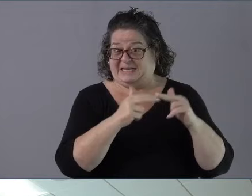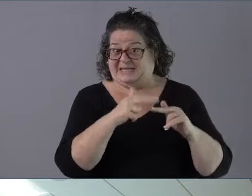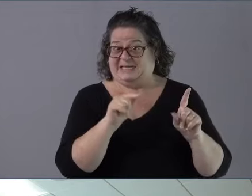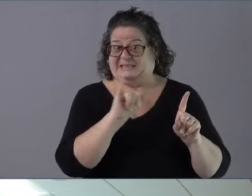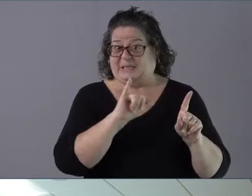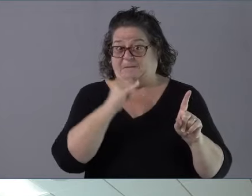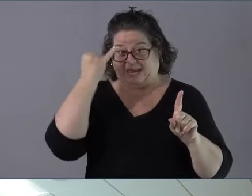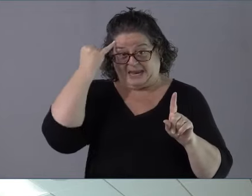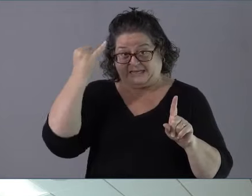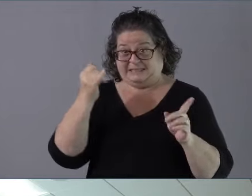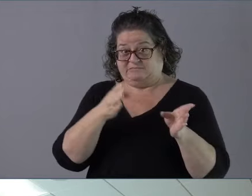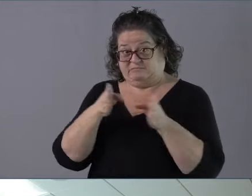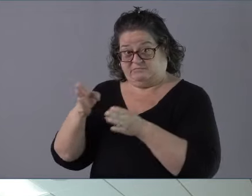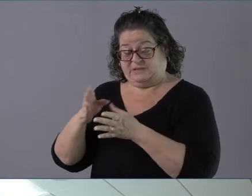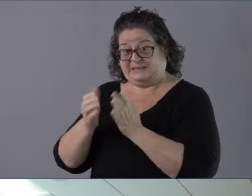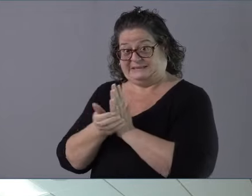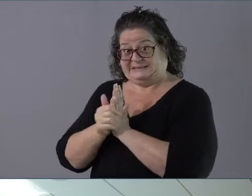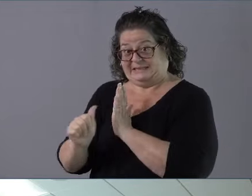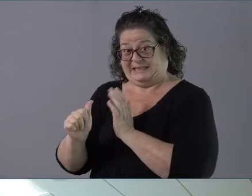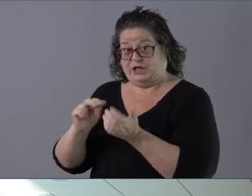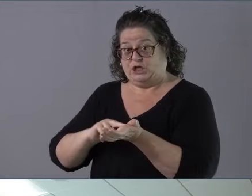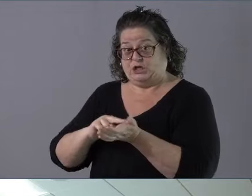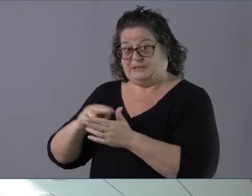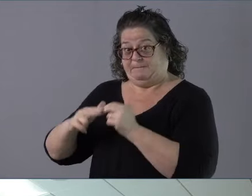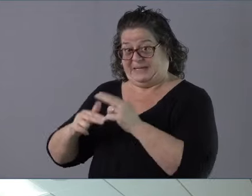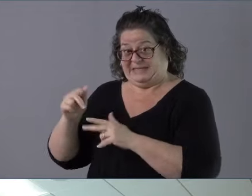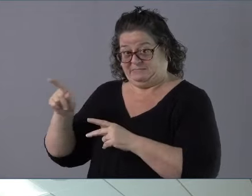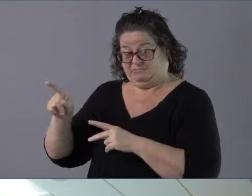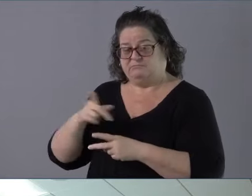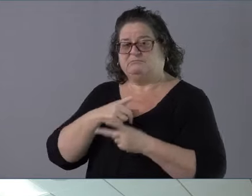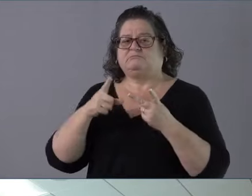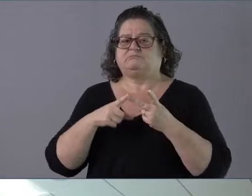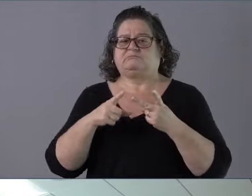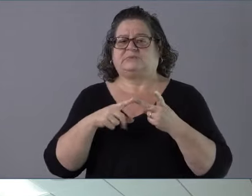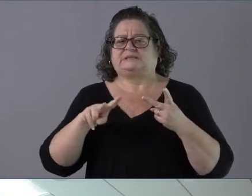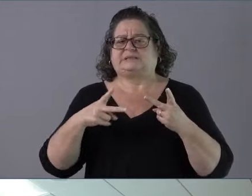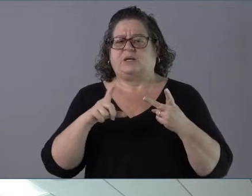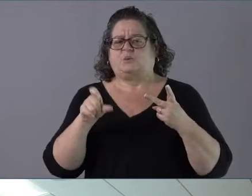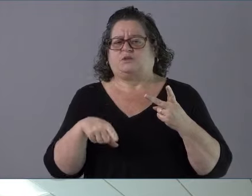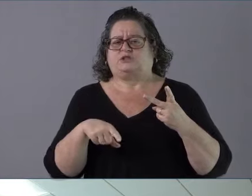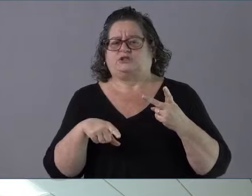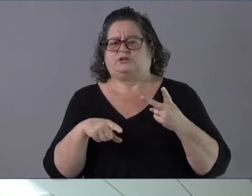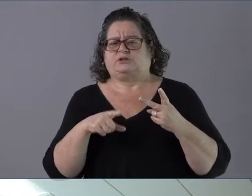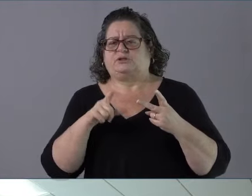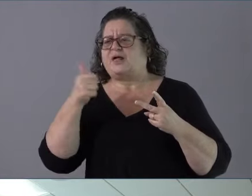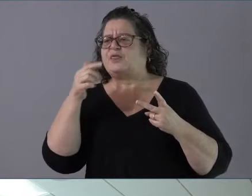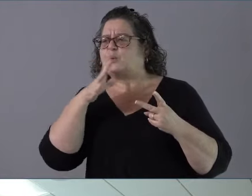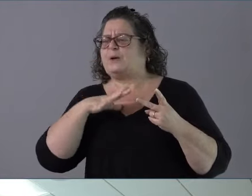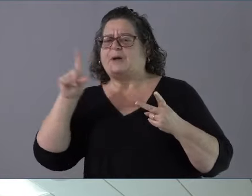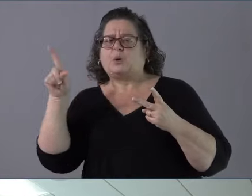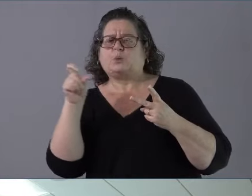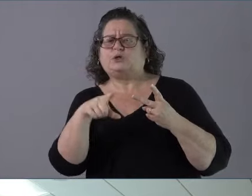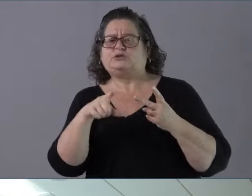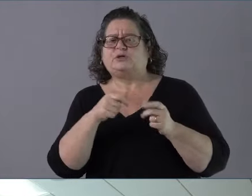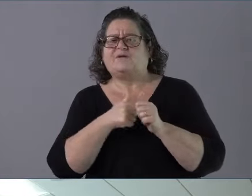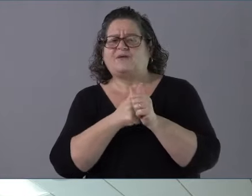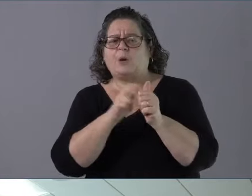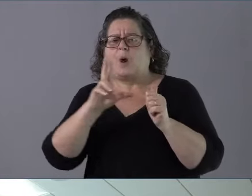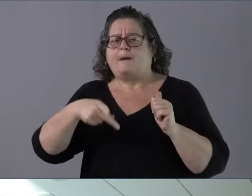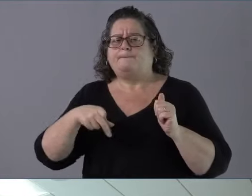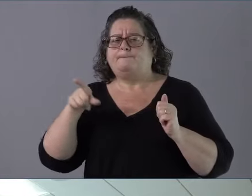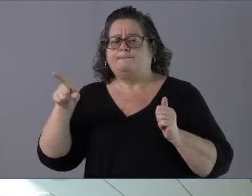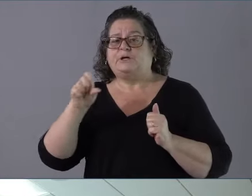us in the earlier graph? And following up on Kathy's question, it sounds like Sonora Quest is making great strides. They're